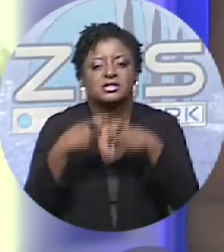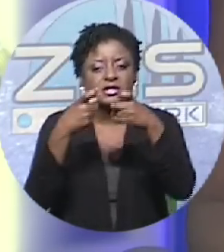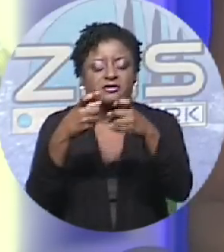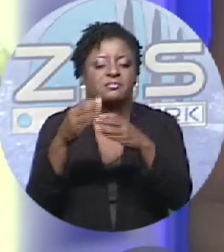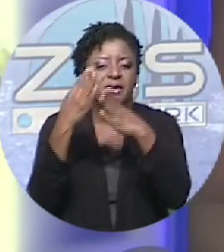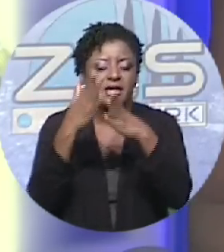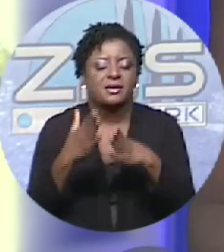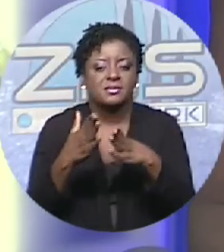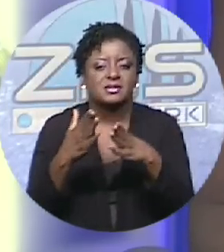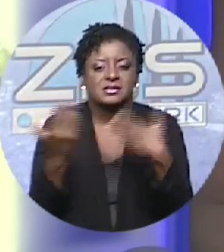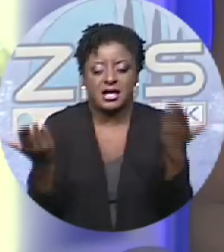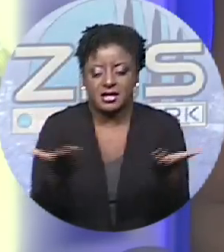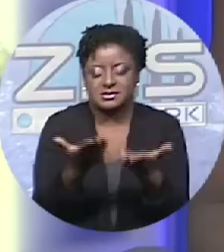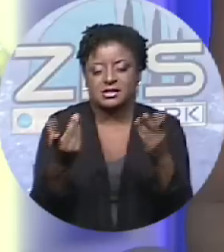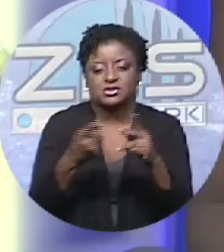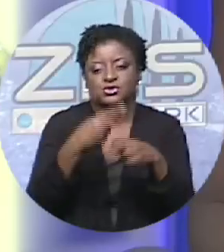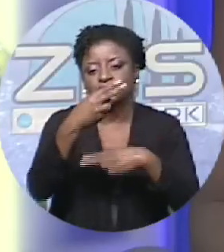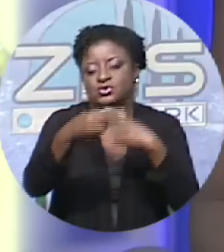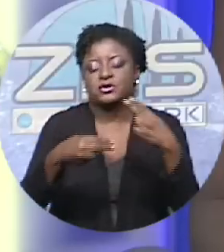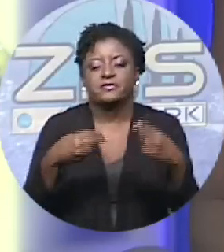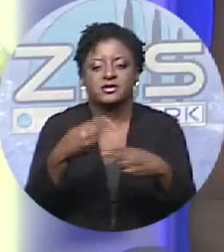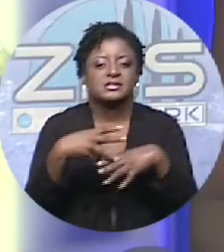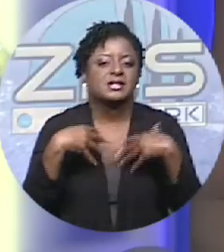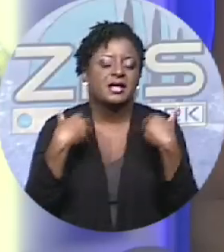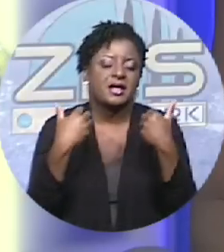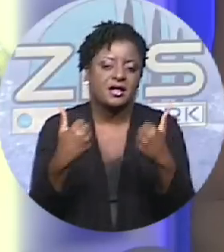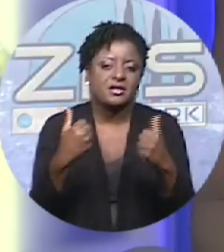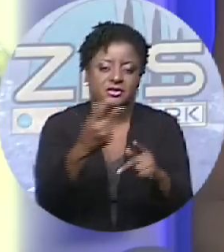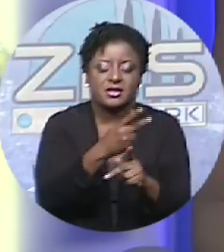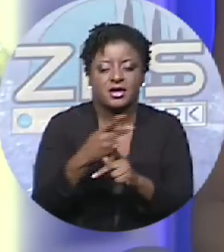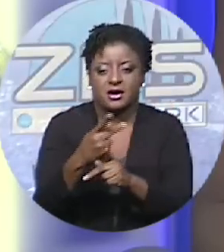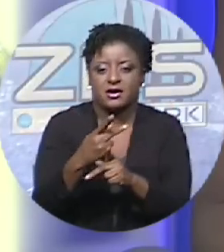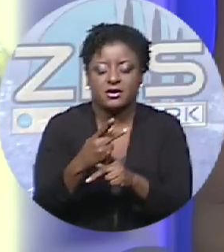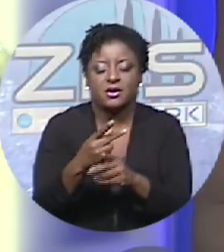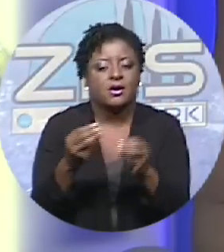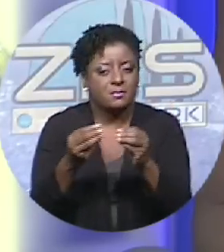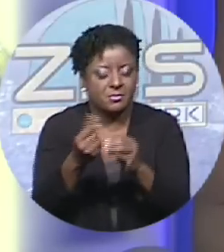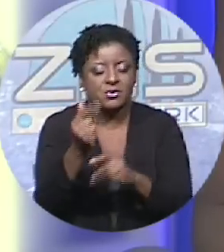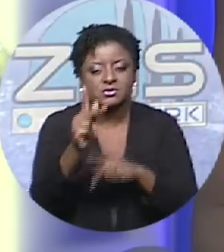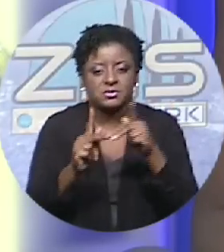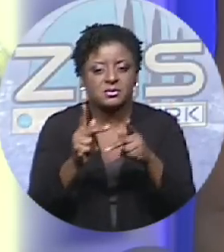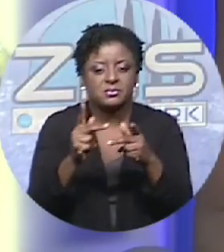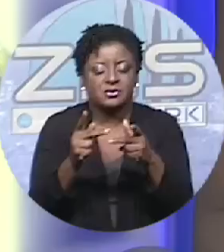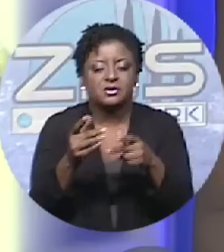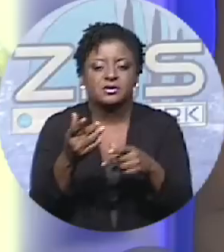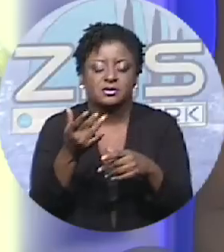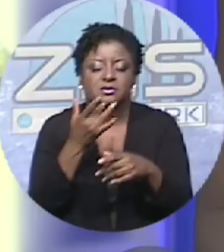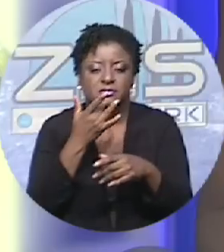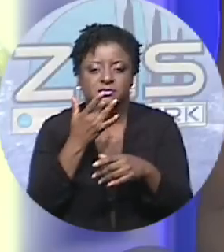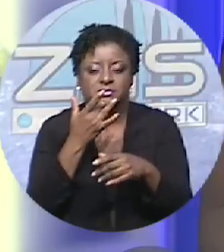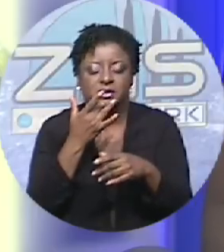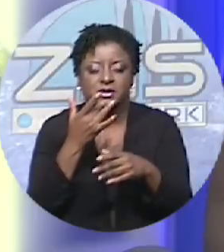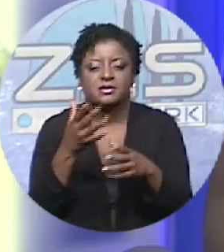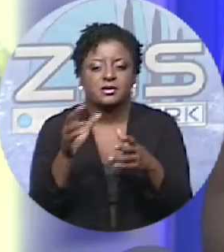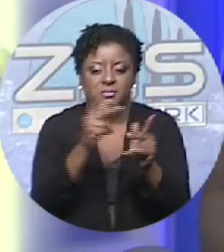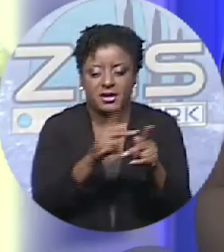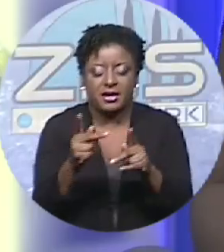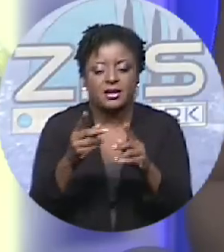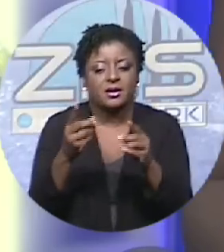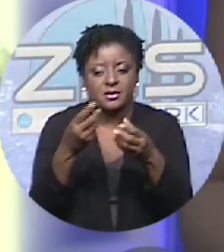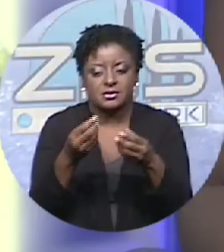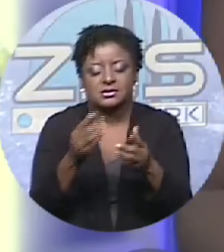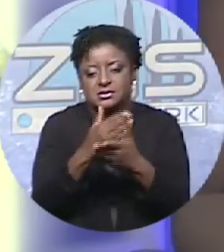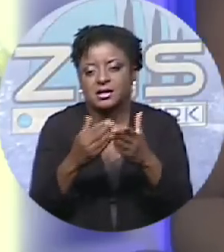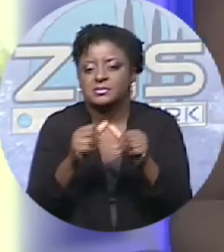life access to universal health care. And while most are in favor of the plan, still many are questioning how it will work.